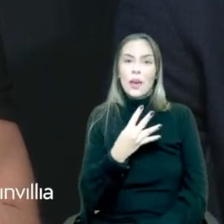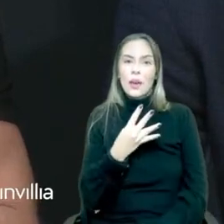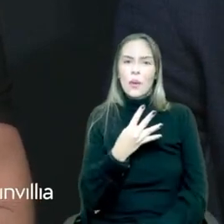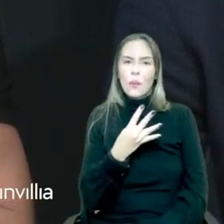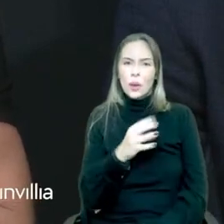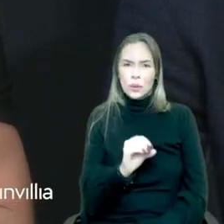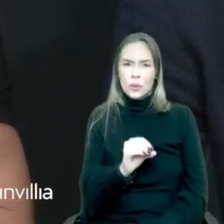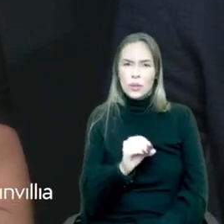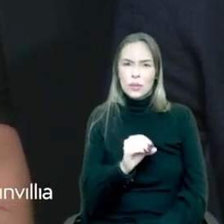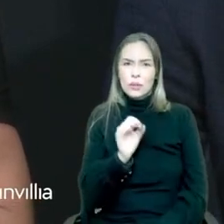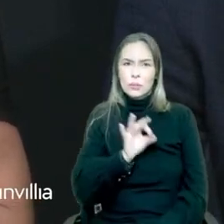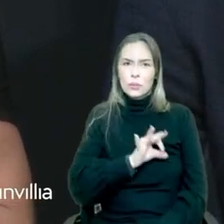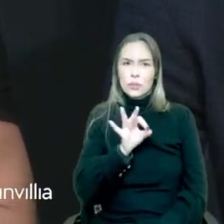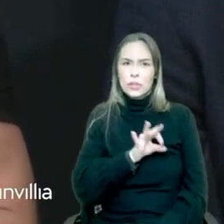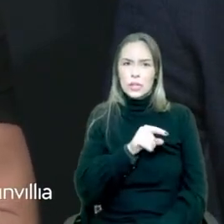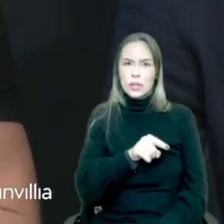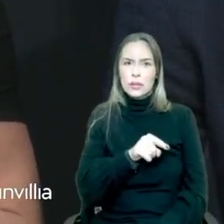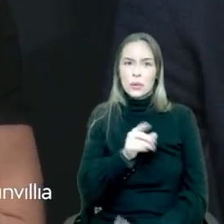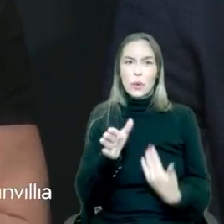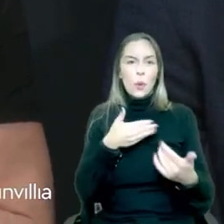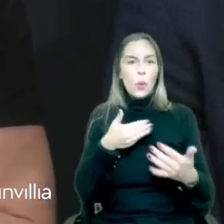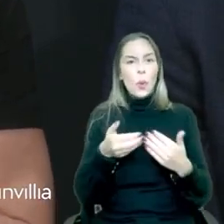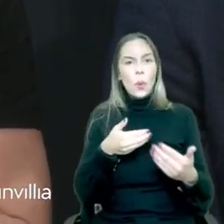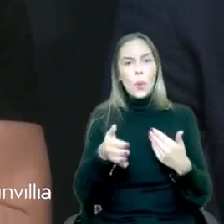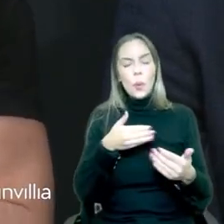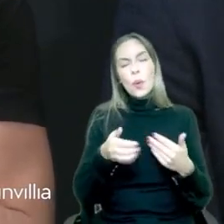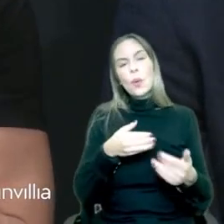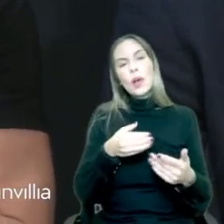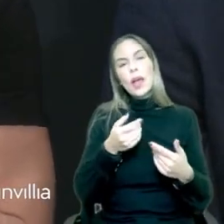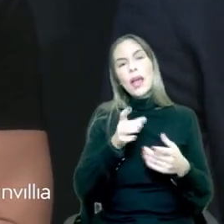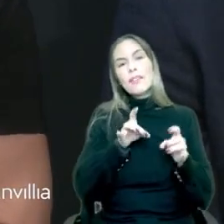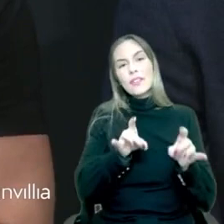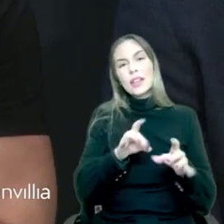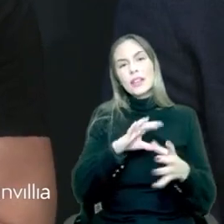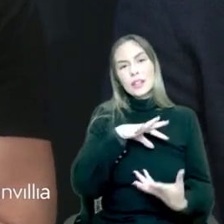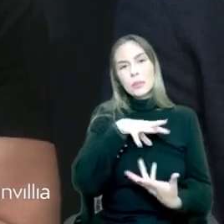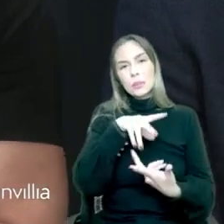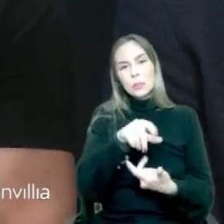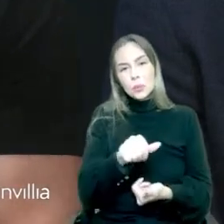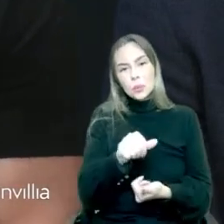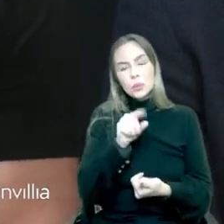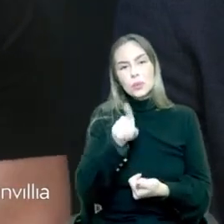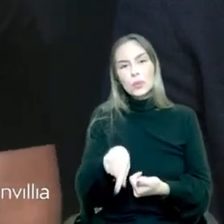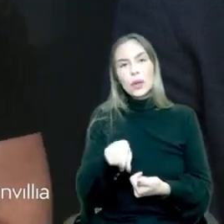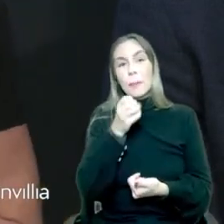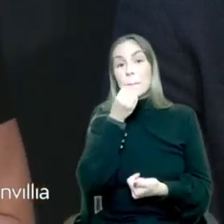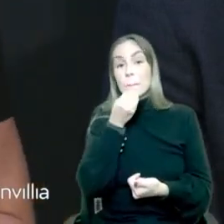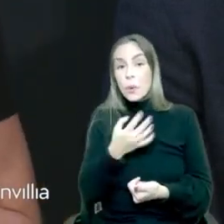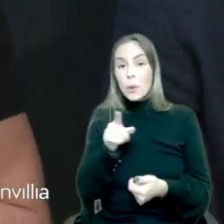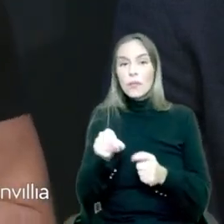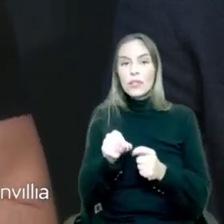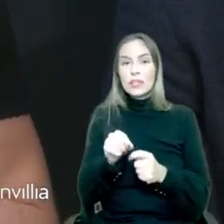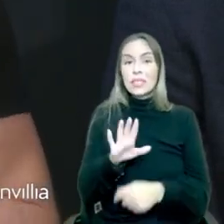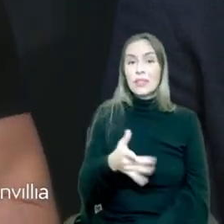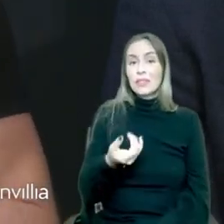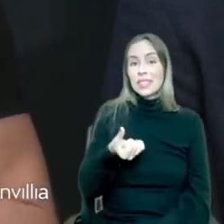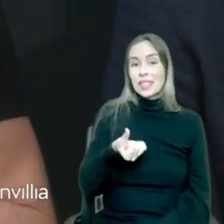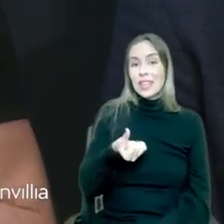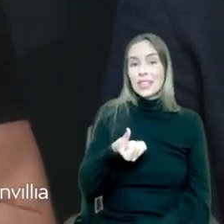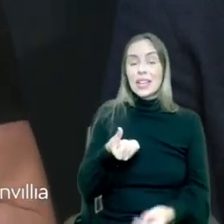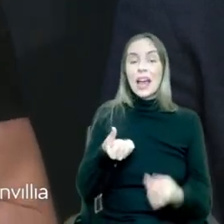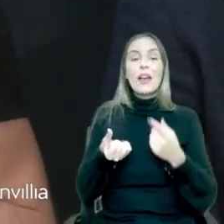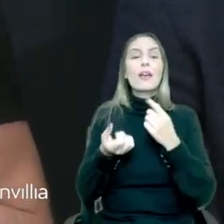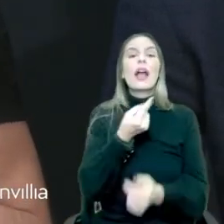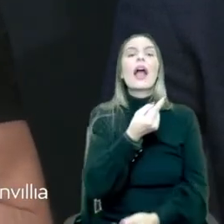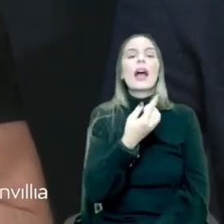any e-commerce in the world, and I learned yesterday some e-commerce, the good ones, may have 6. I have 14.